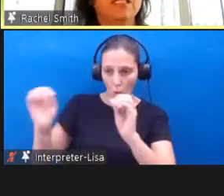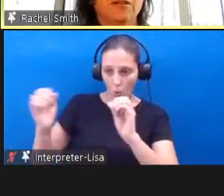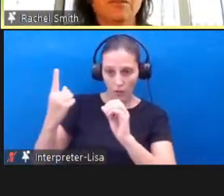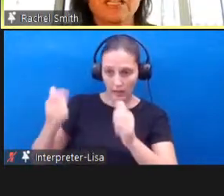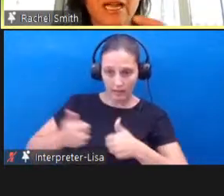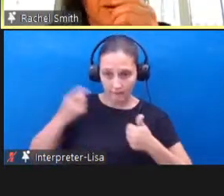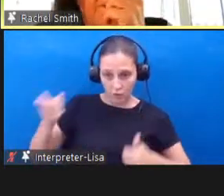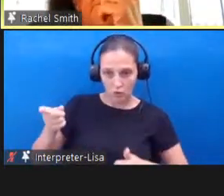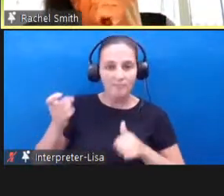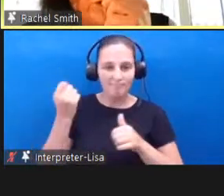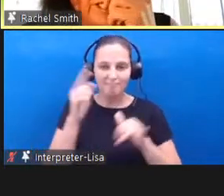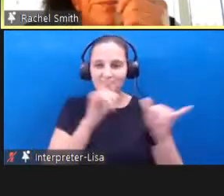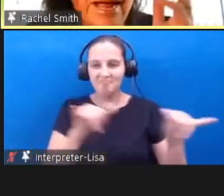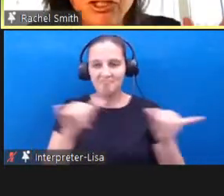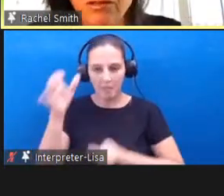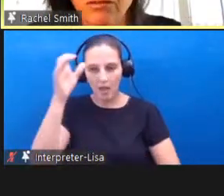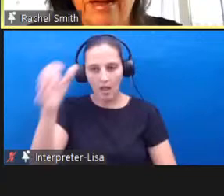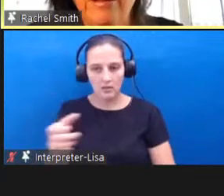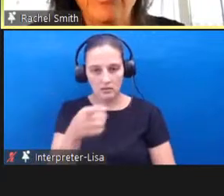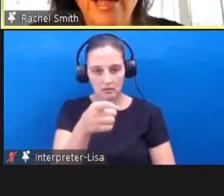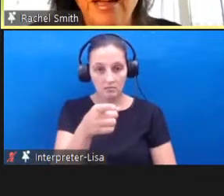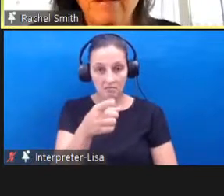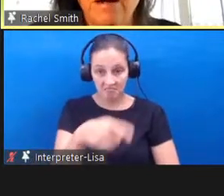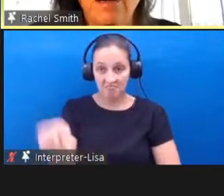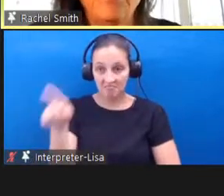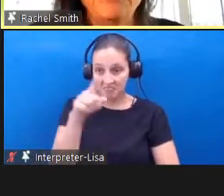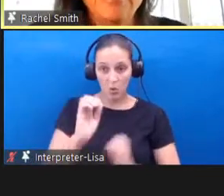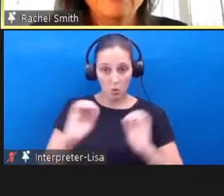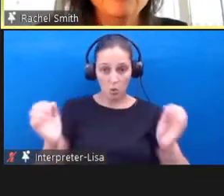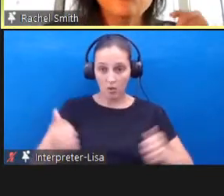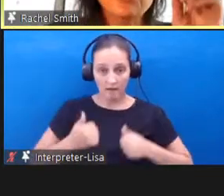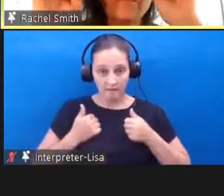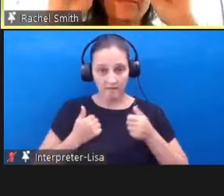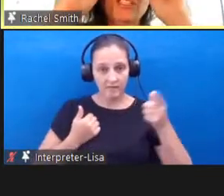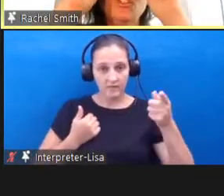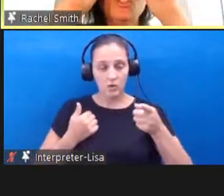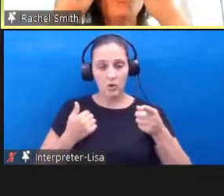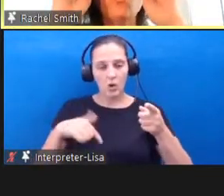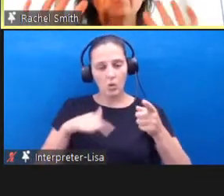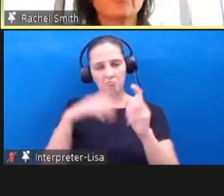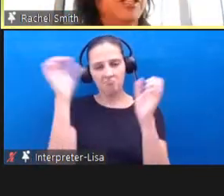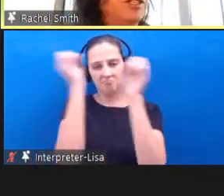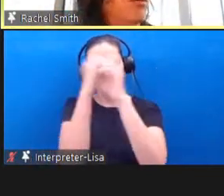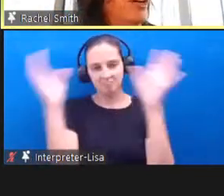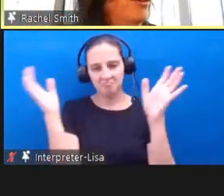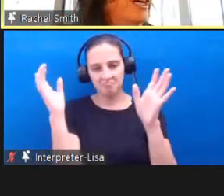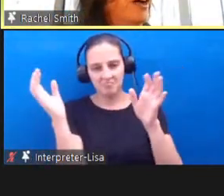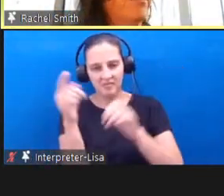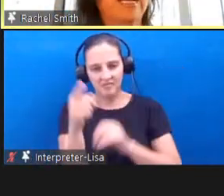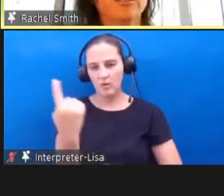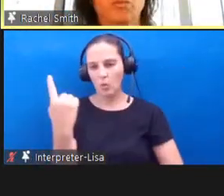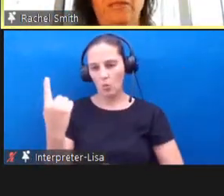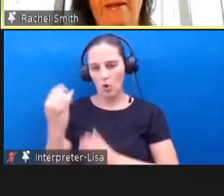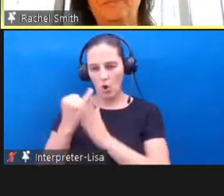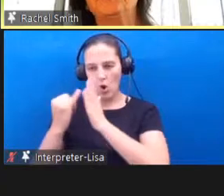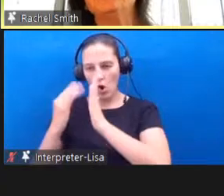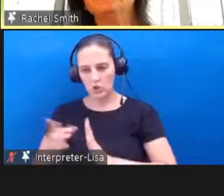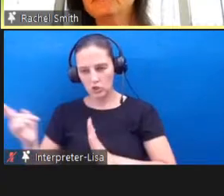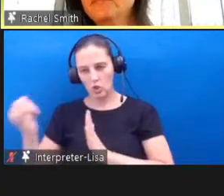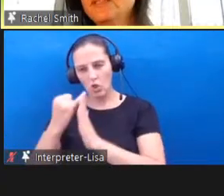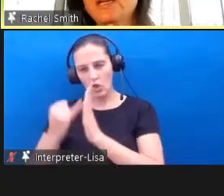these systems. And yet we can imagine the life. And this is just one artistic rendering of an